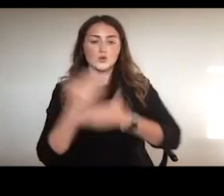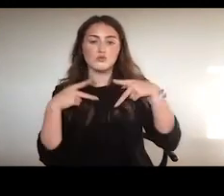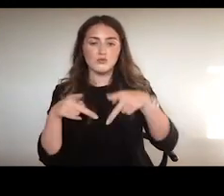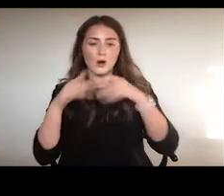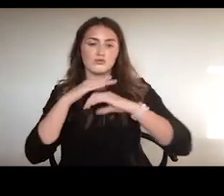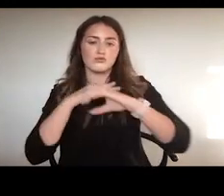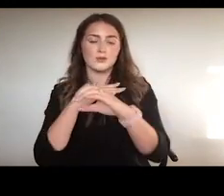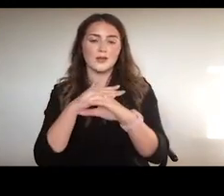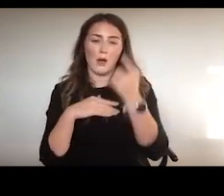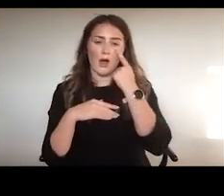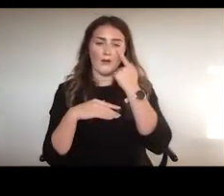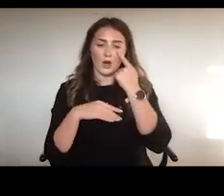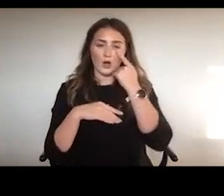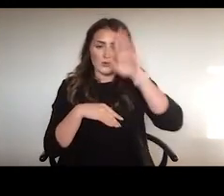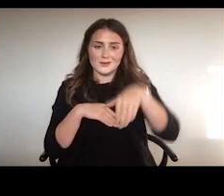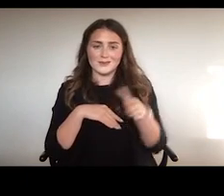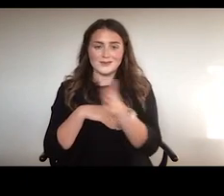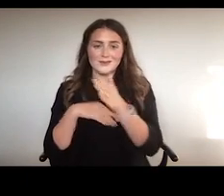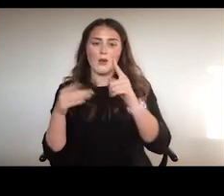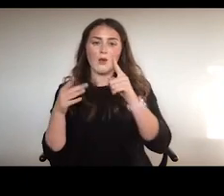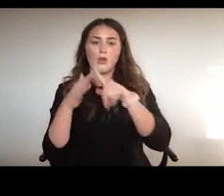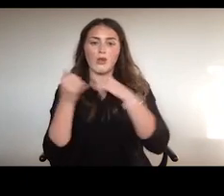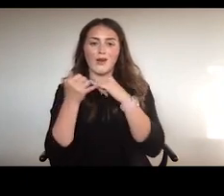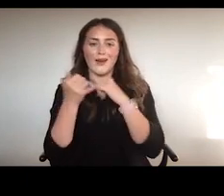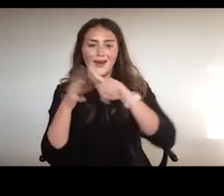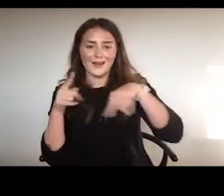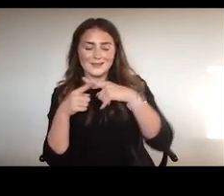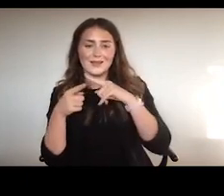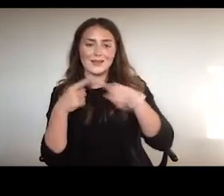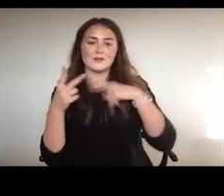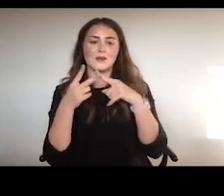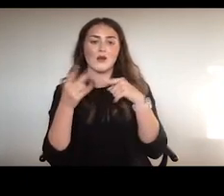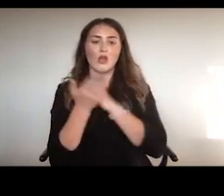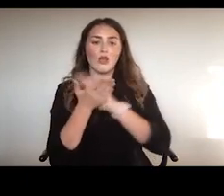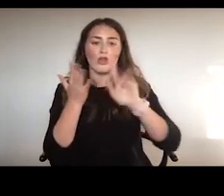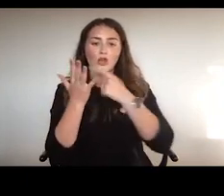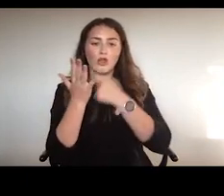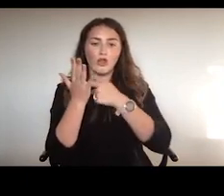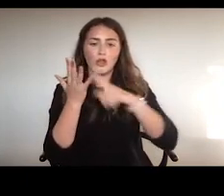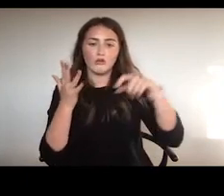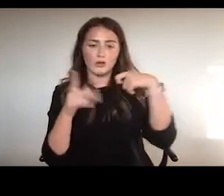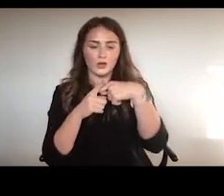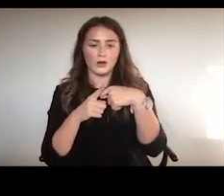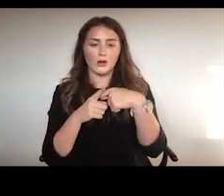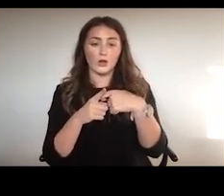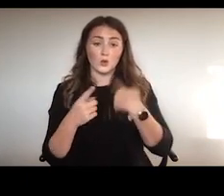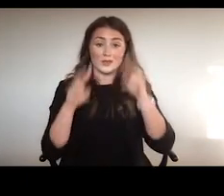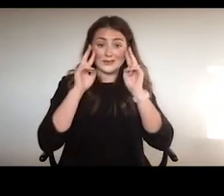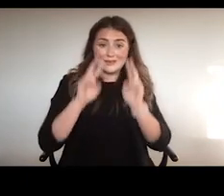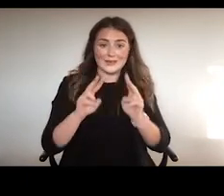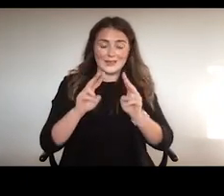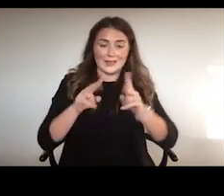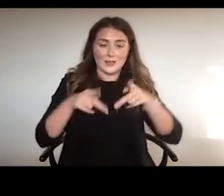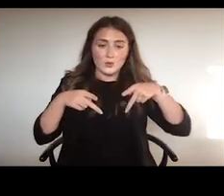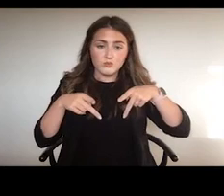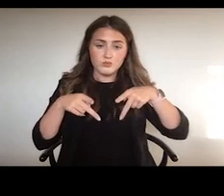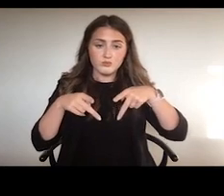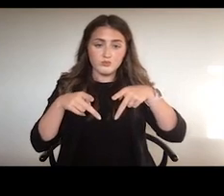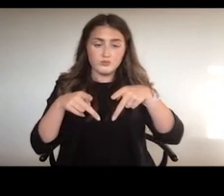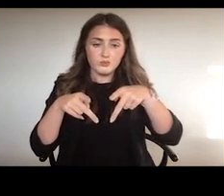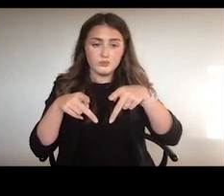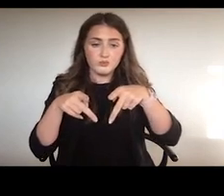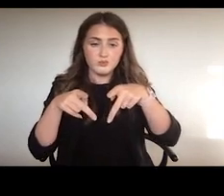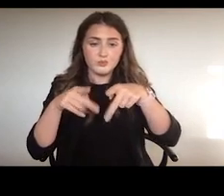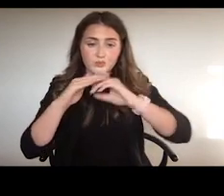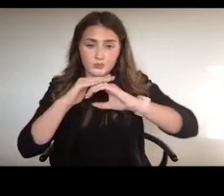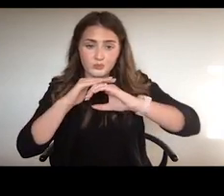This video gives you an overview of how the new crossing will look like in Thurrock and South Essex. As you can see, the route